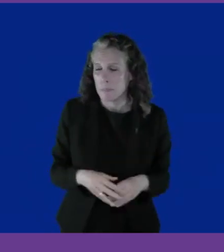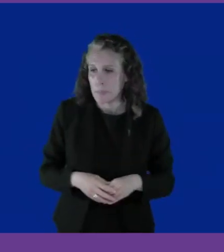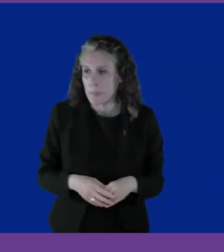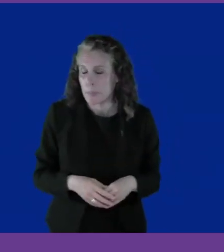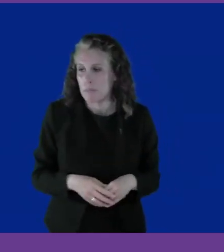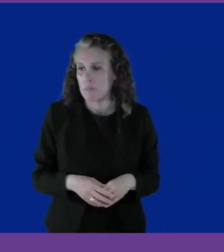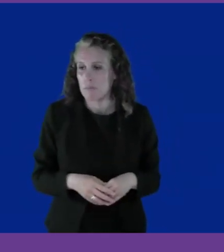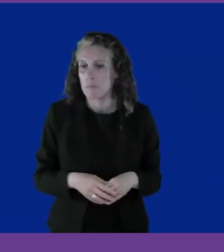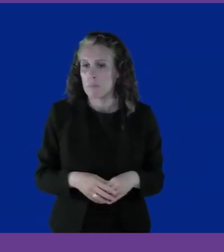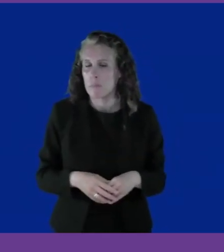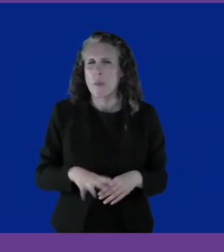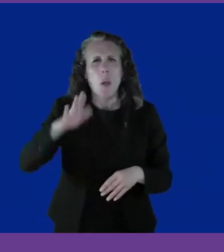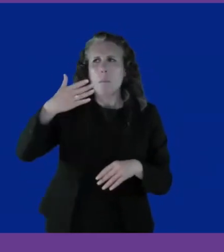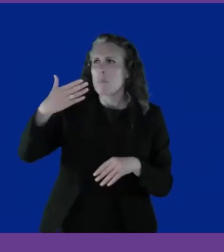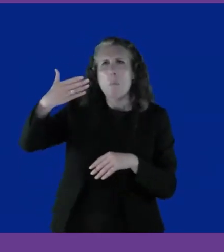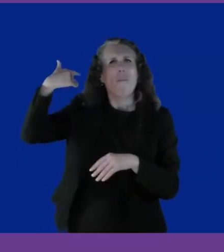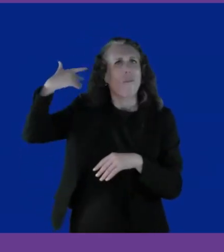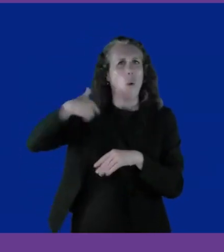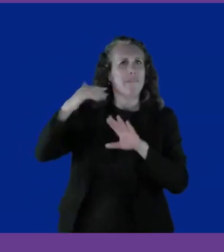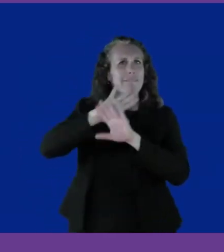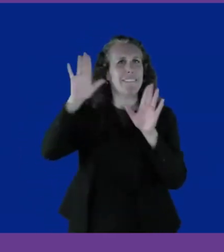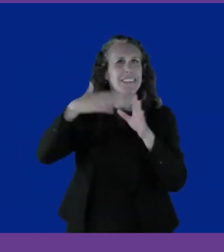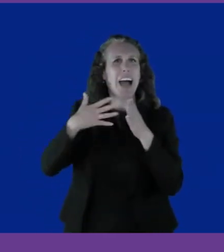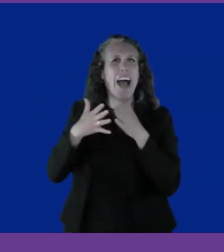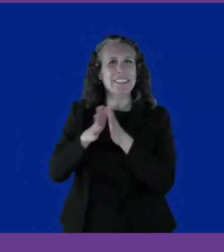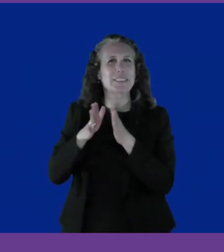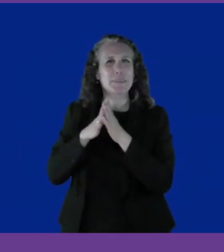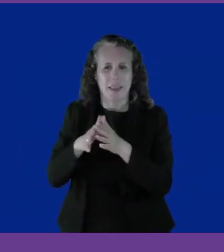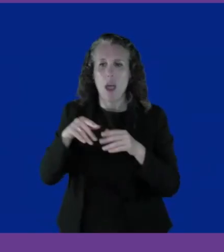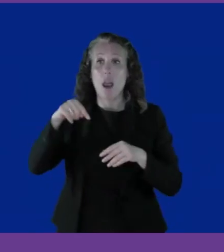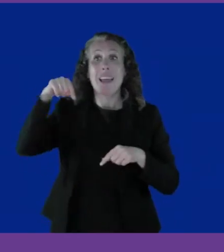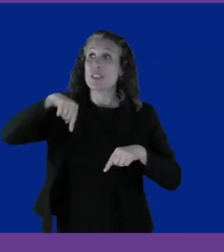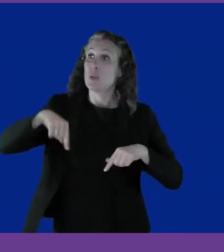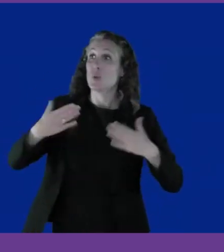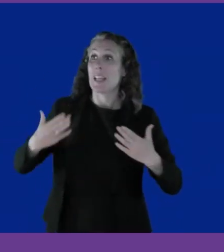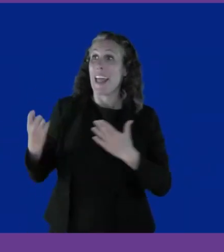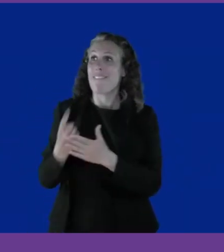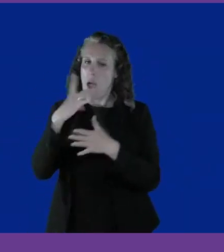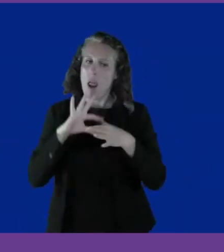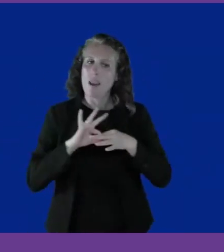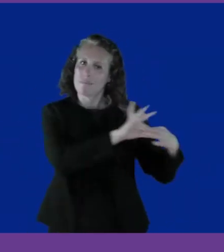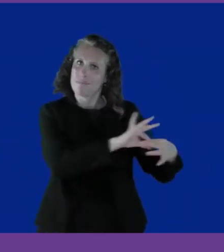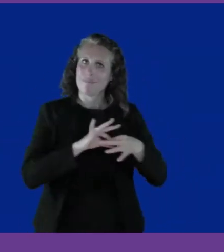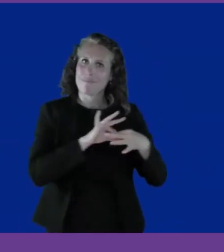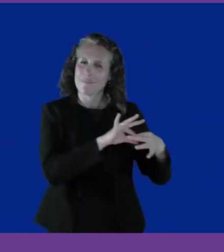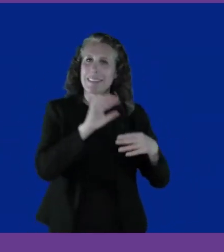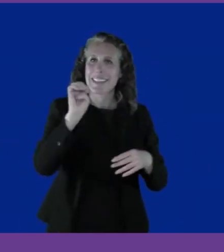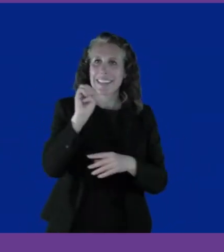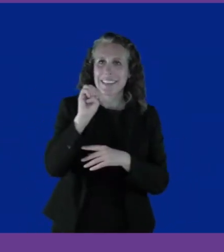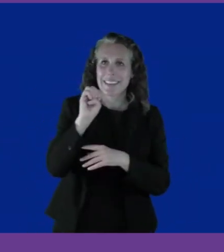do this or our activity in cooperation, in collaboration with